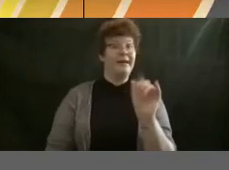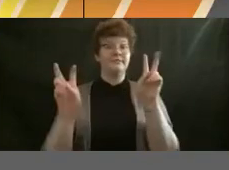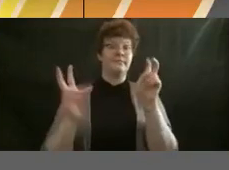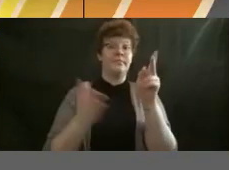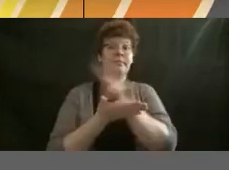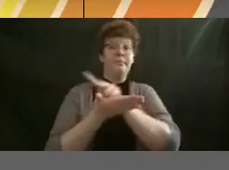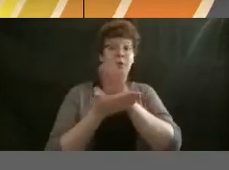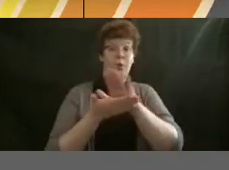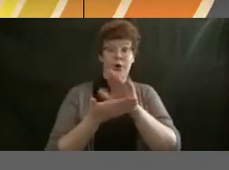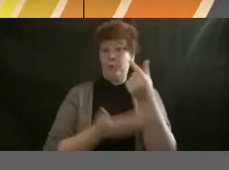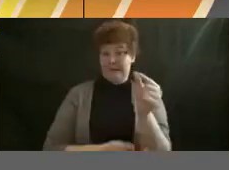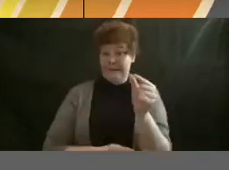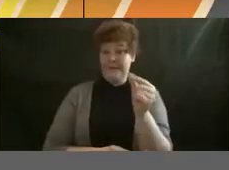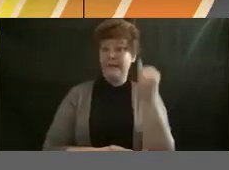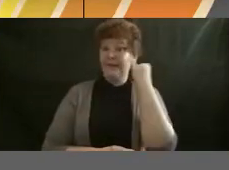also incorporate